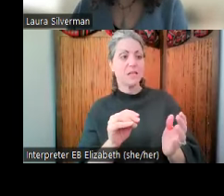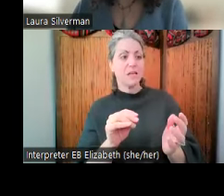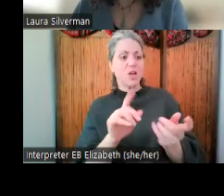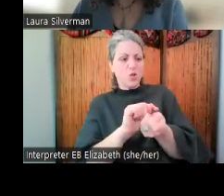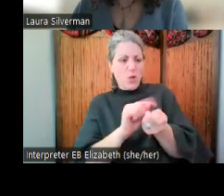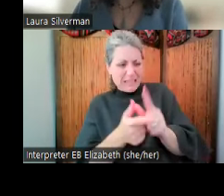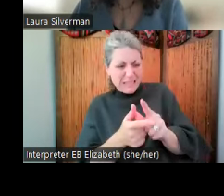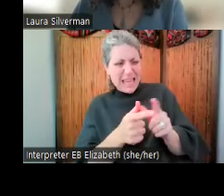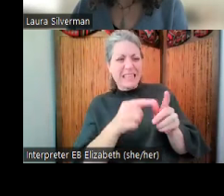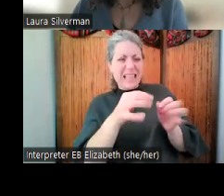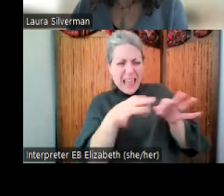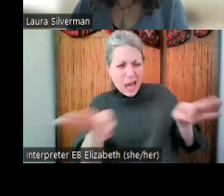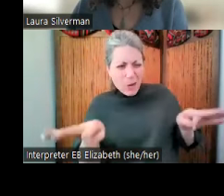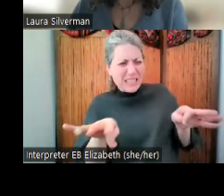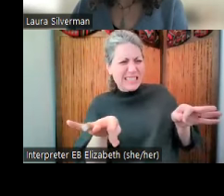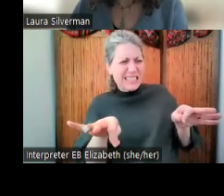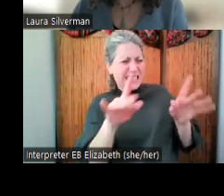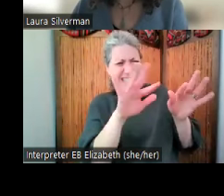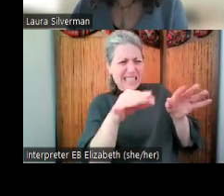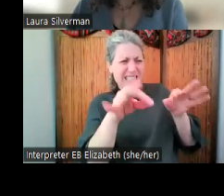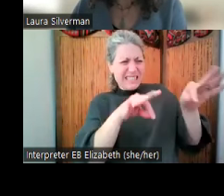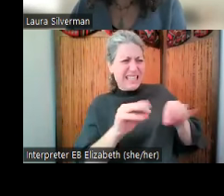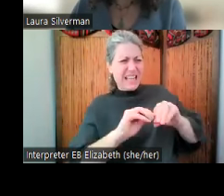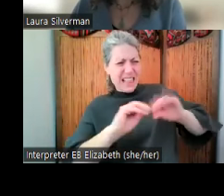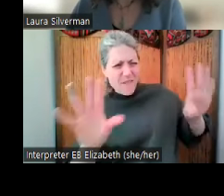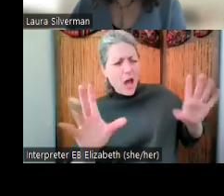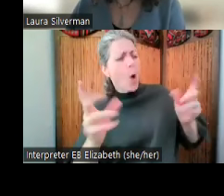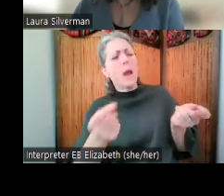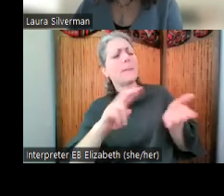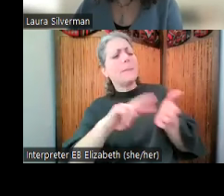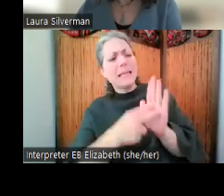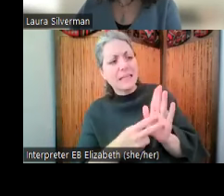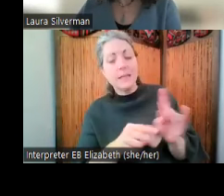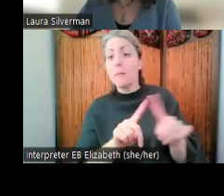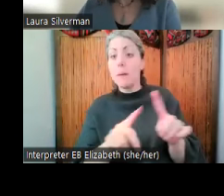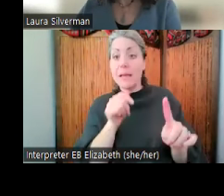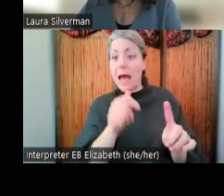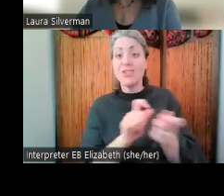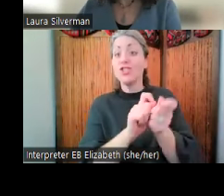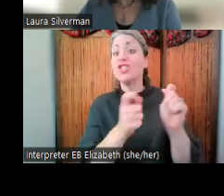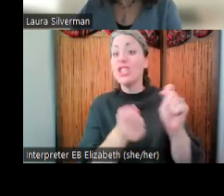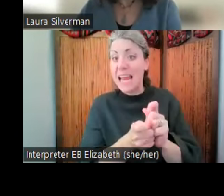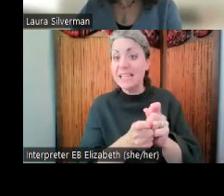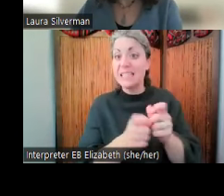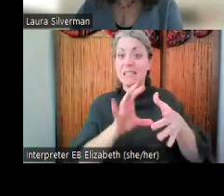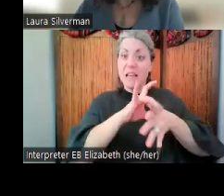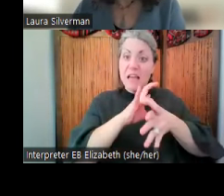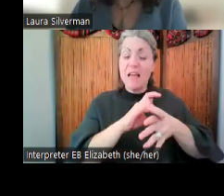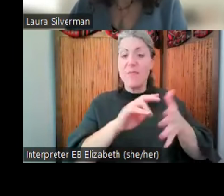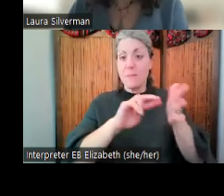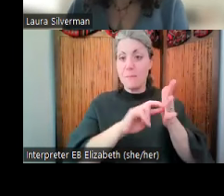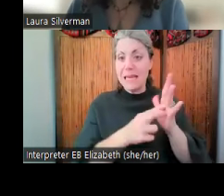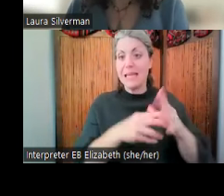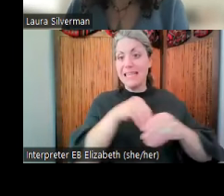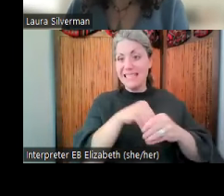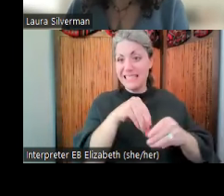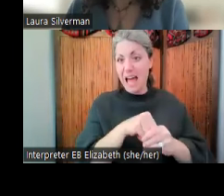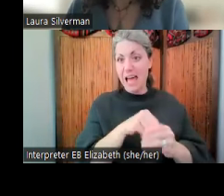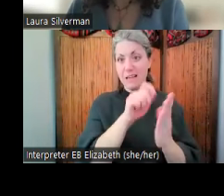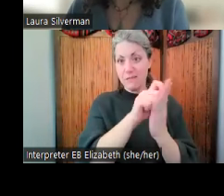clarify meaning. They should not alter any of the content of the information provided.